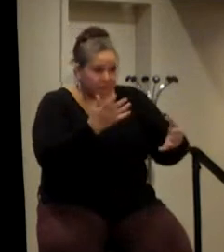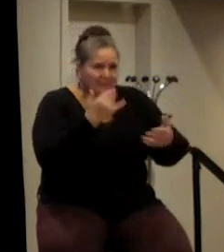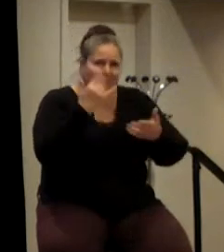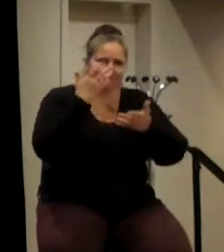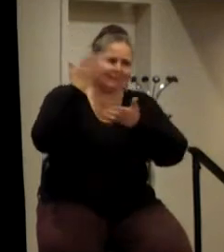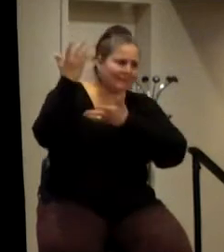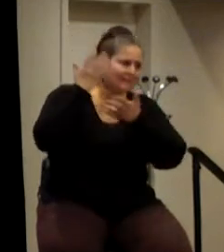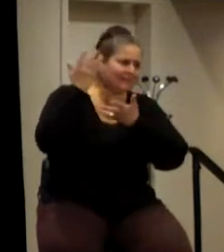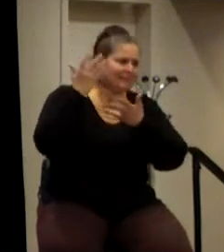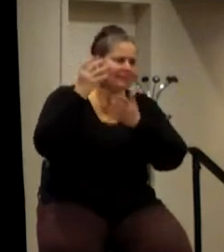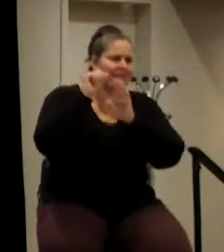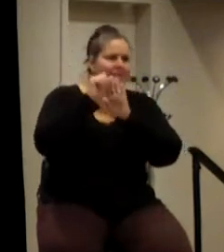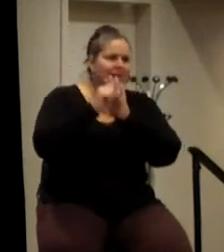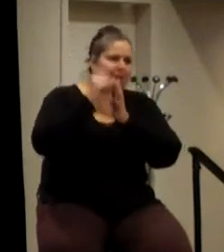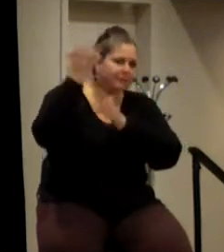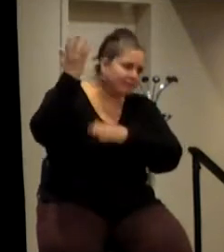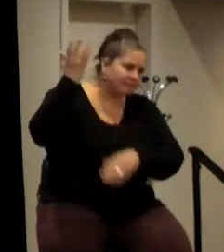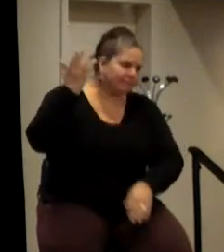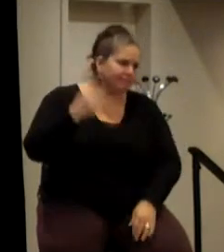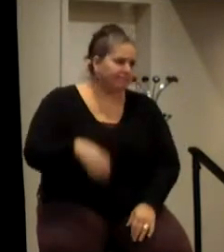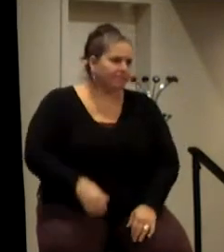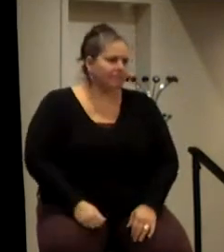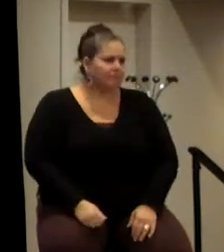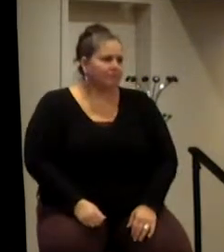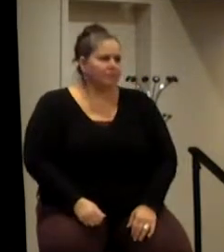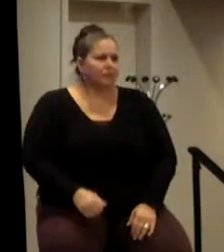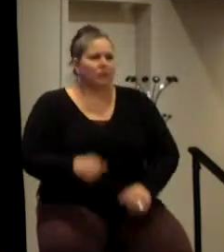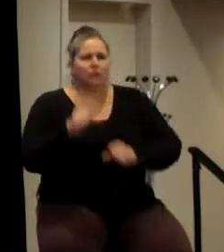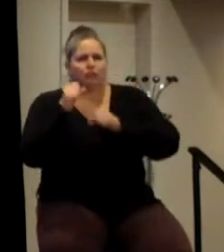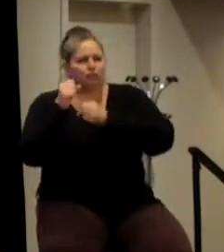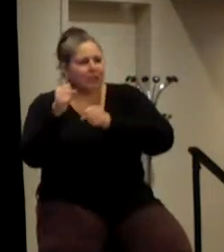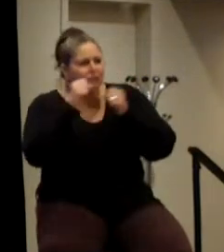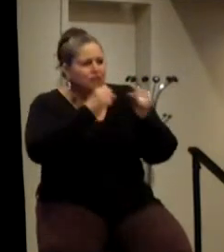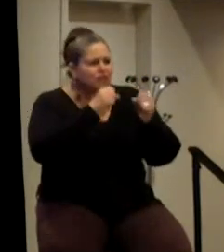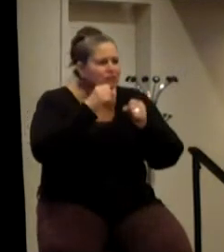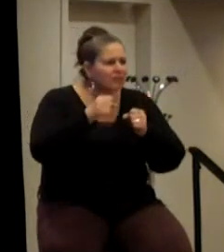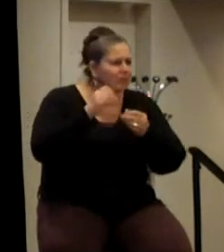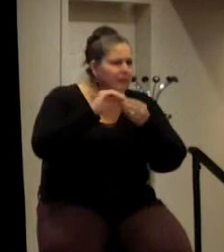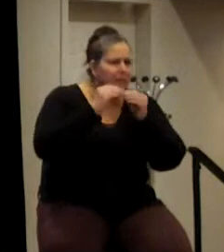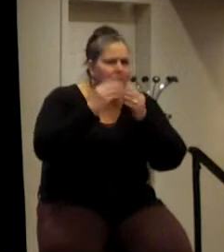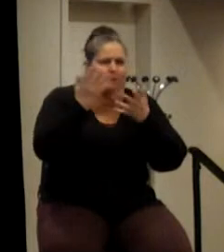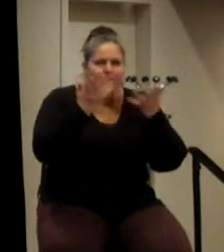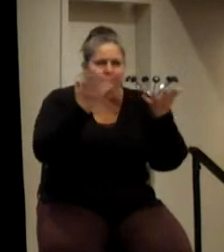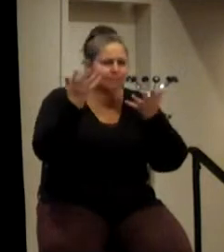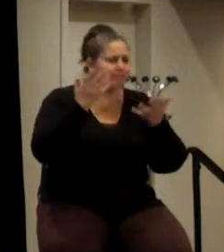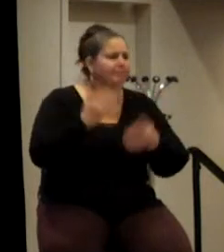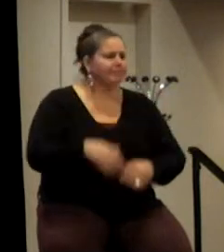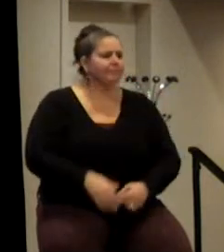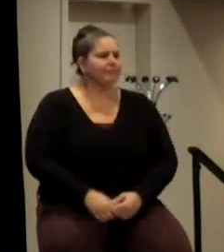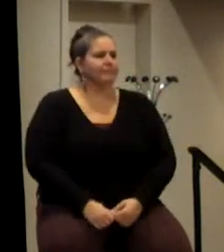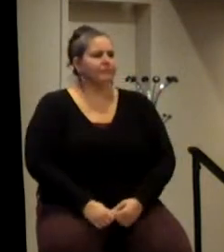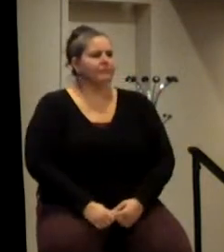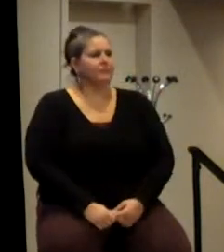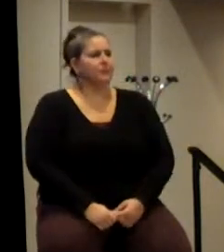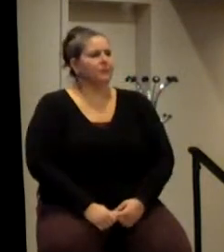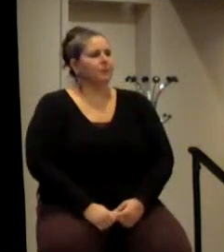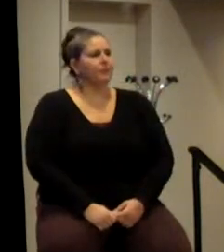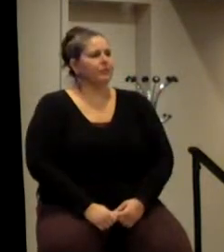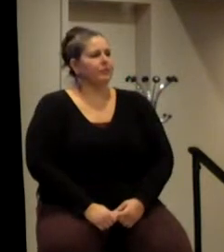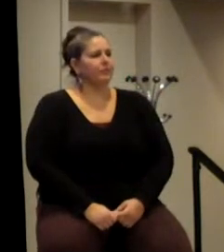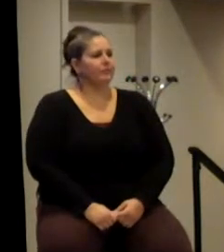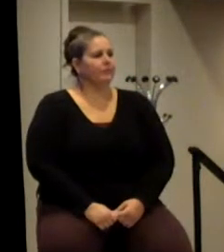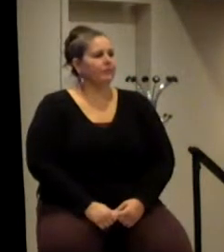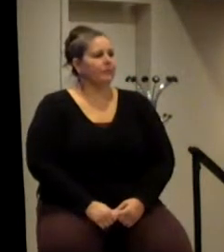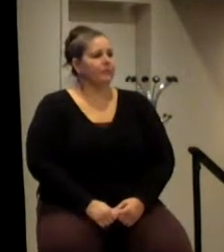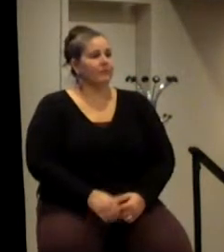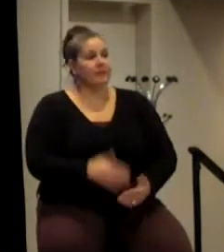address that. Next week, we may do a small pop-up clinic in the rural communities.